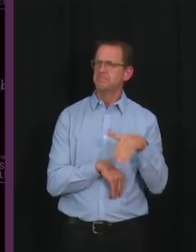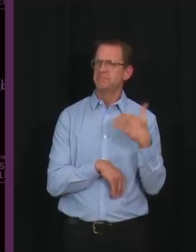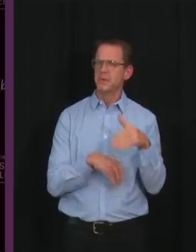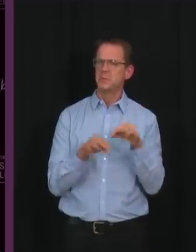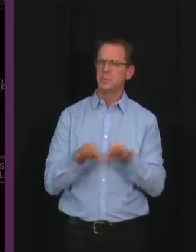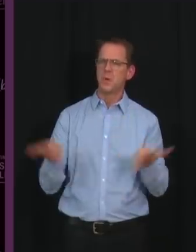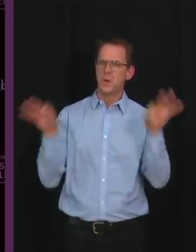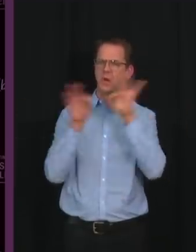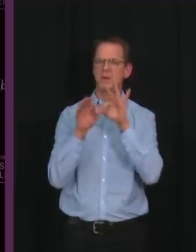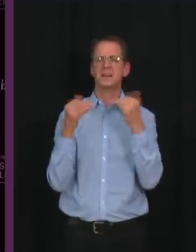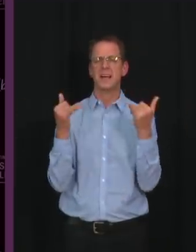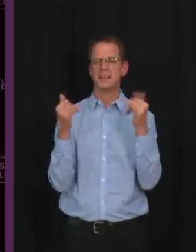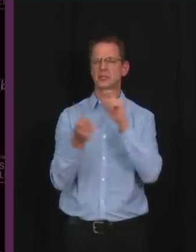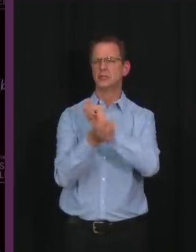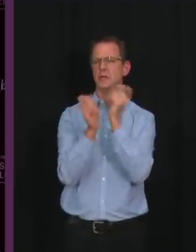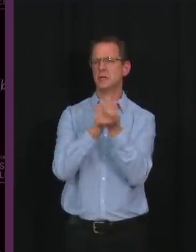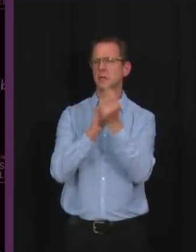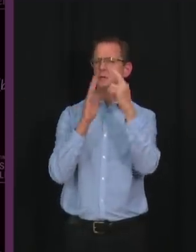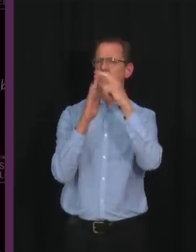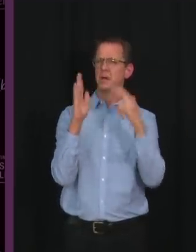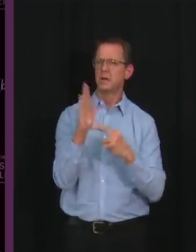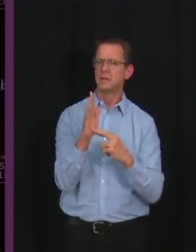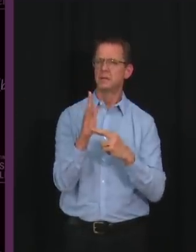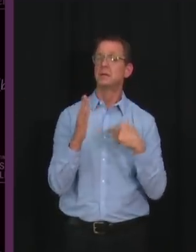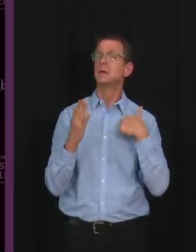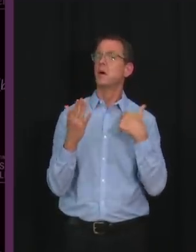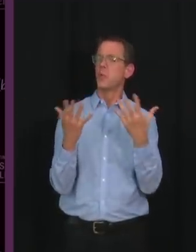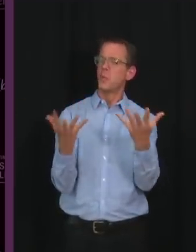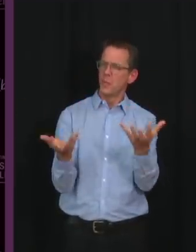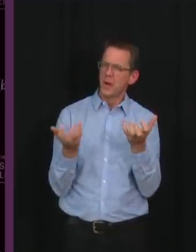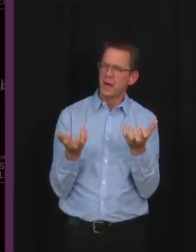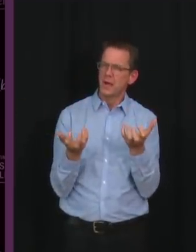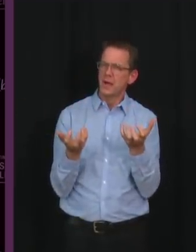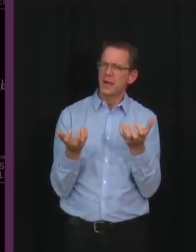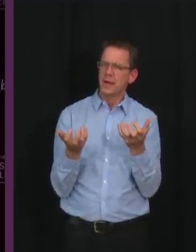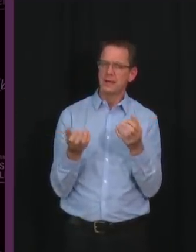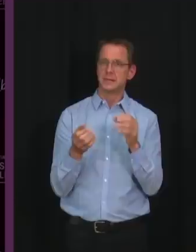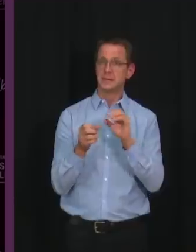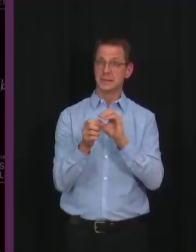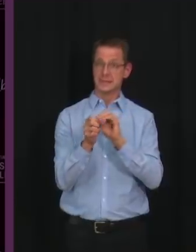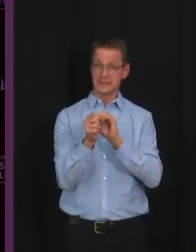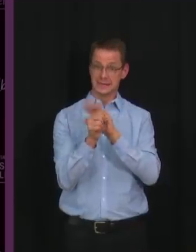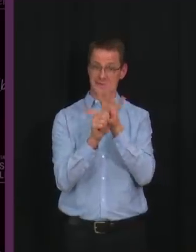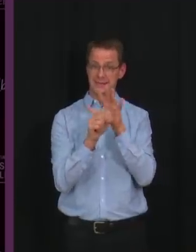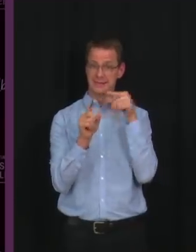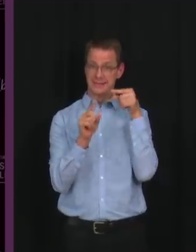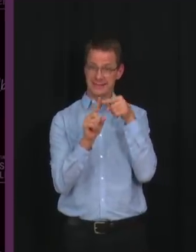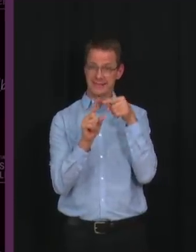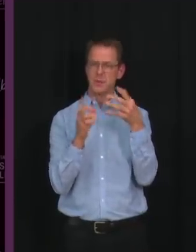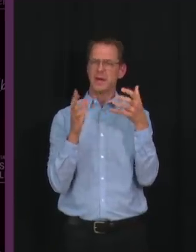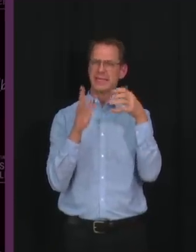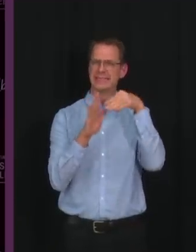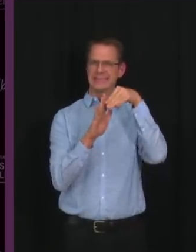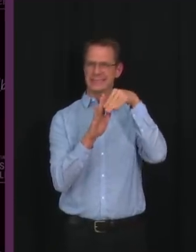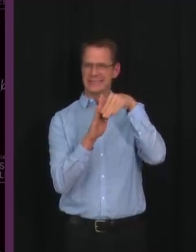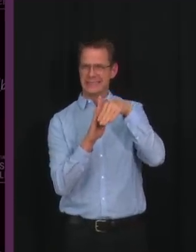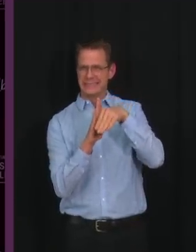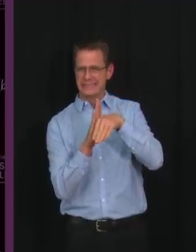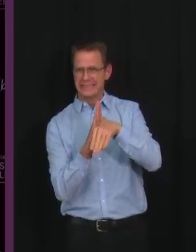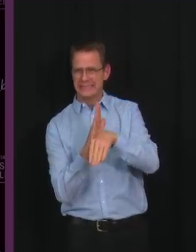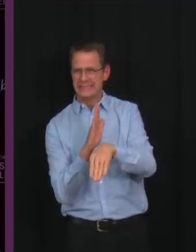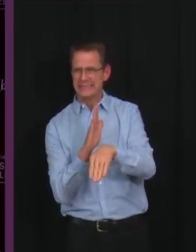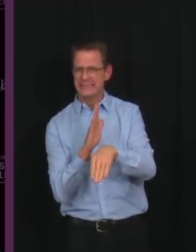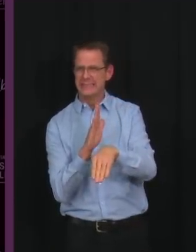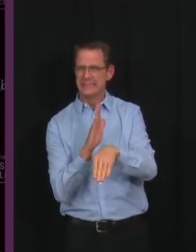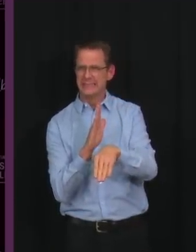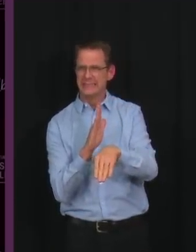I'm announcing today that starting tomorrow we'll be putting in new targeted COVID-19 measures in place to help protect the health system